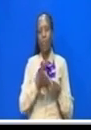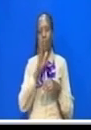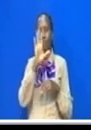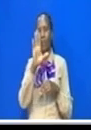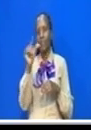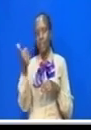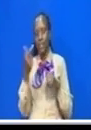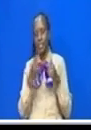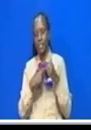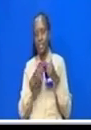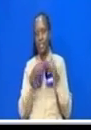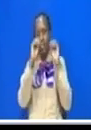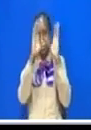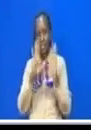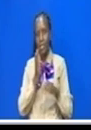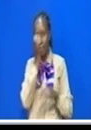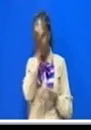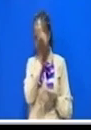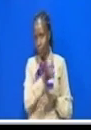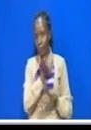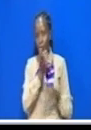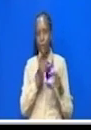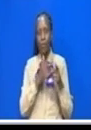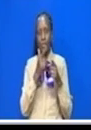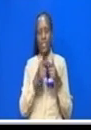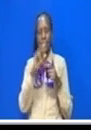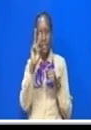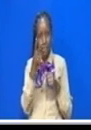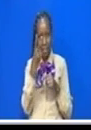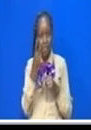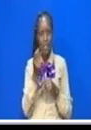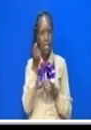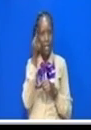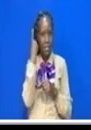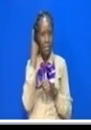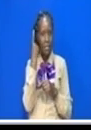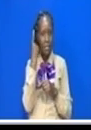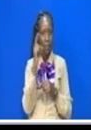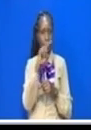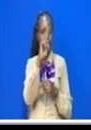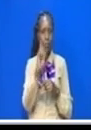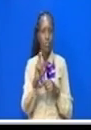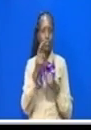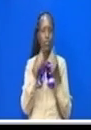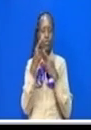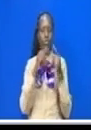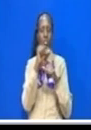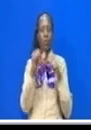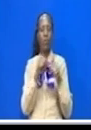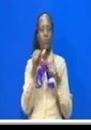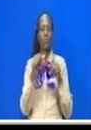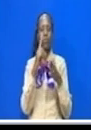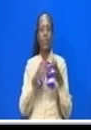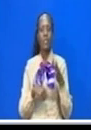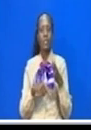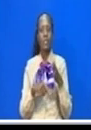ignored. Then secondly, you need to understand what is it that the question talks about challenge, or what is